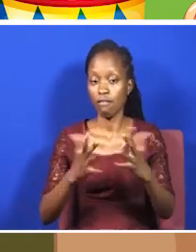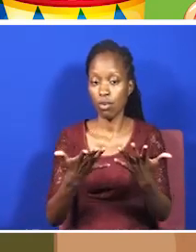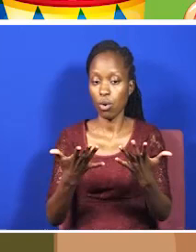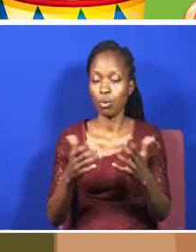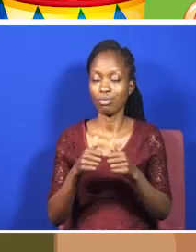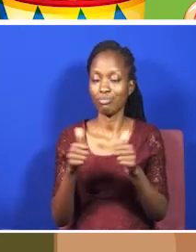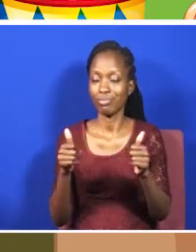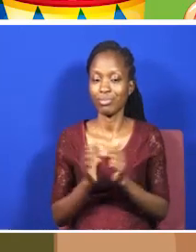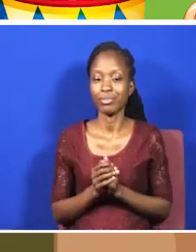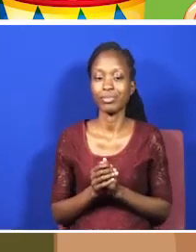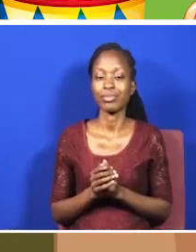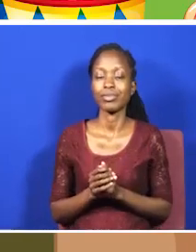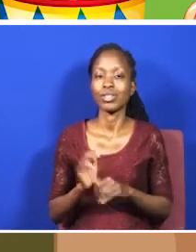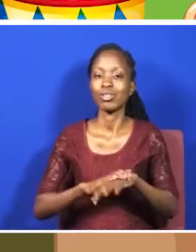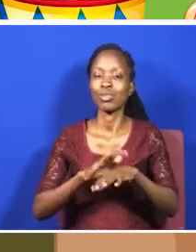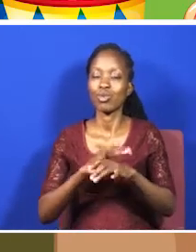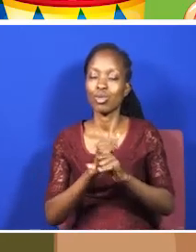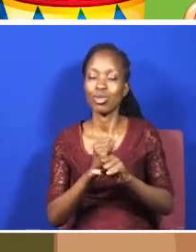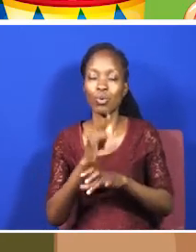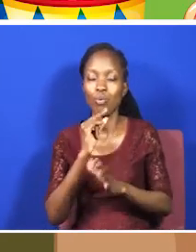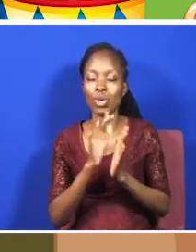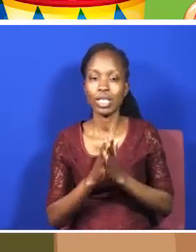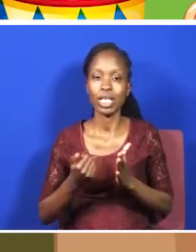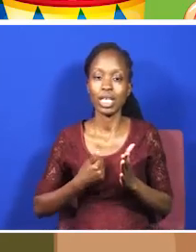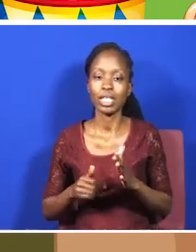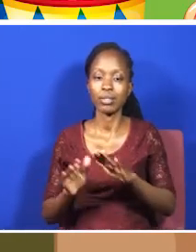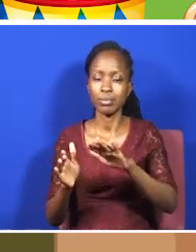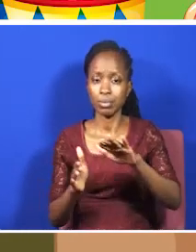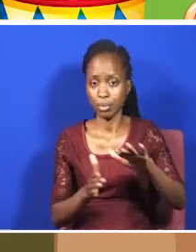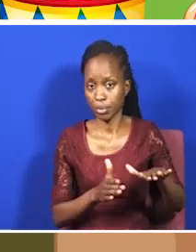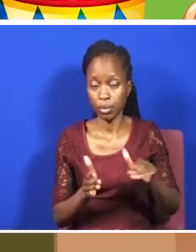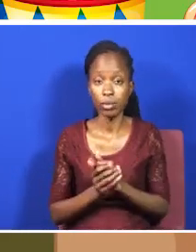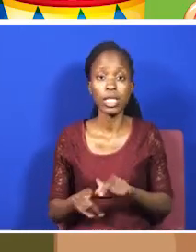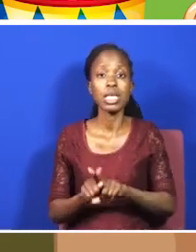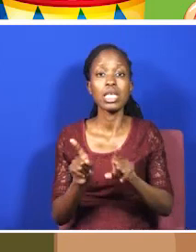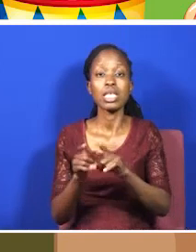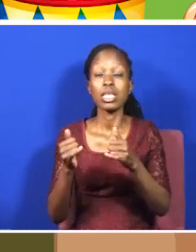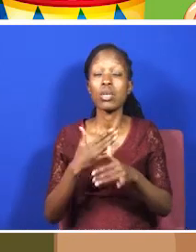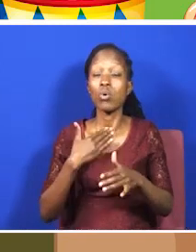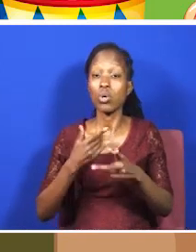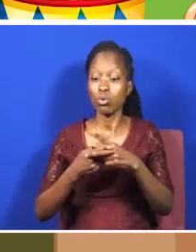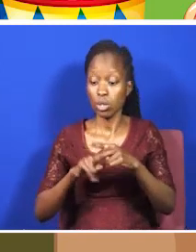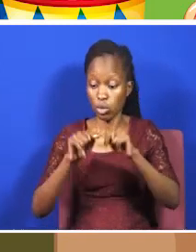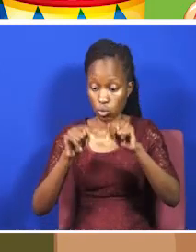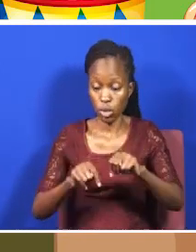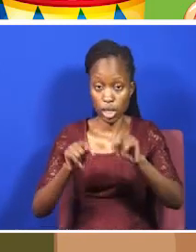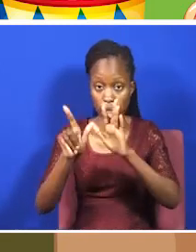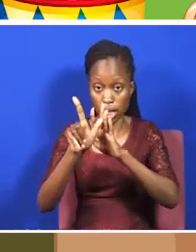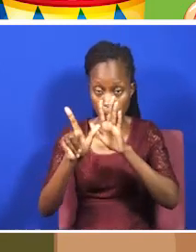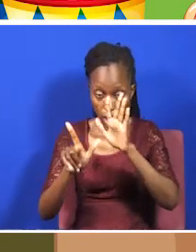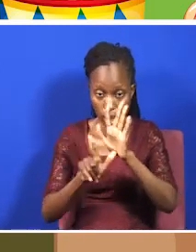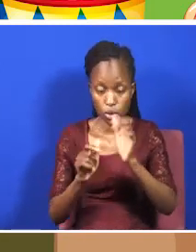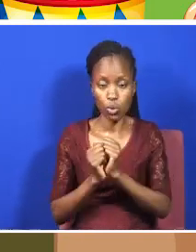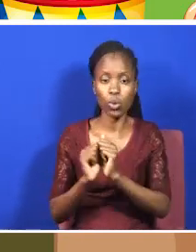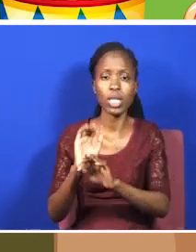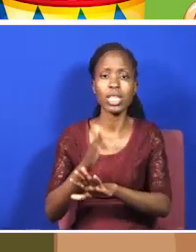1, 2, 3, 4. Good job, boys and girls. Now, boys and